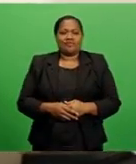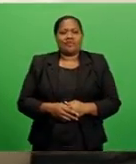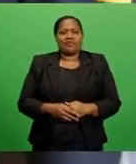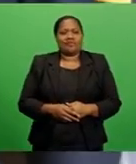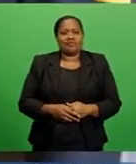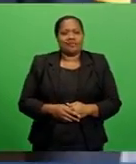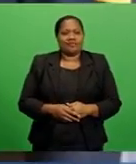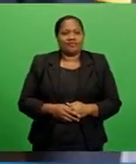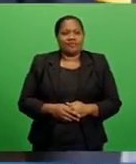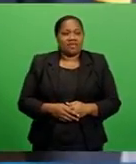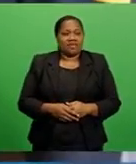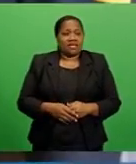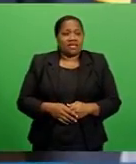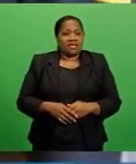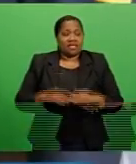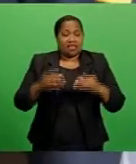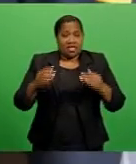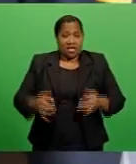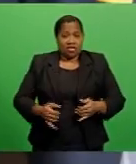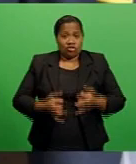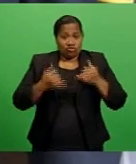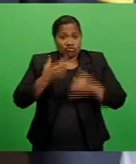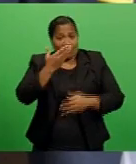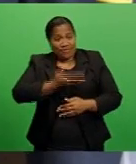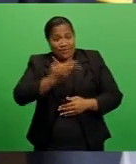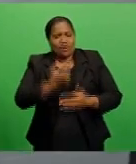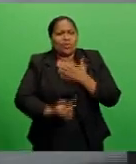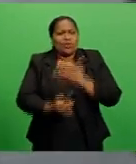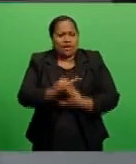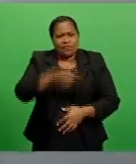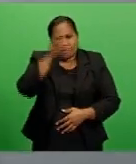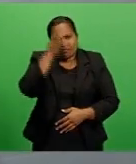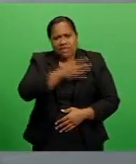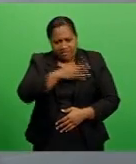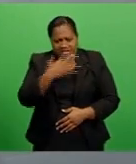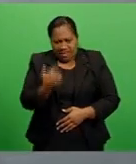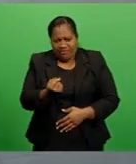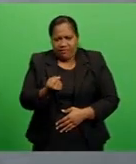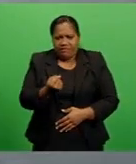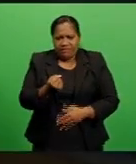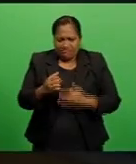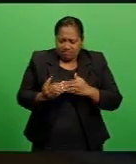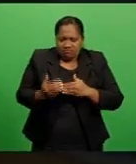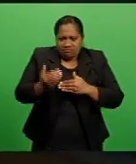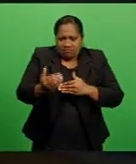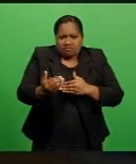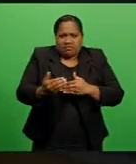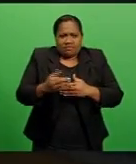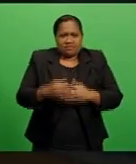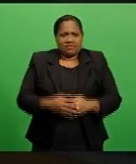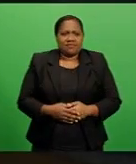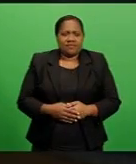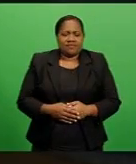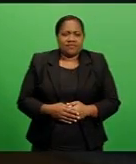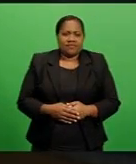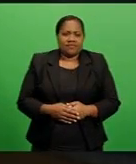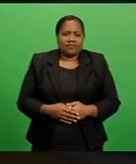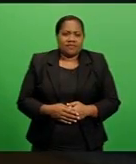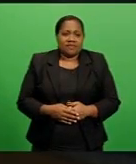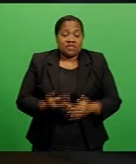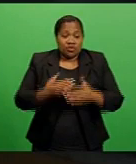The welterweight champion believes he still has a few rounds left in him. Still in the amateur